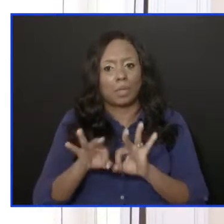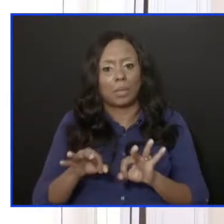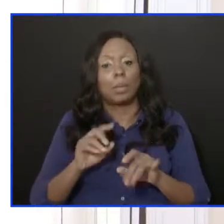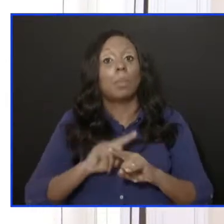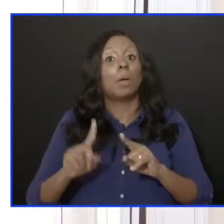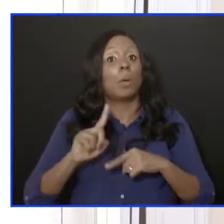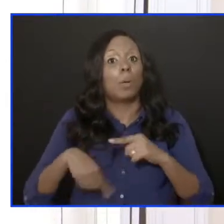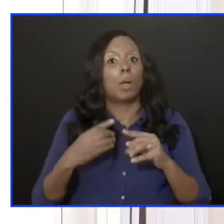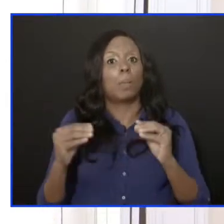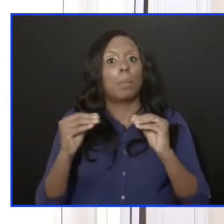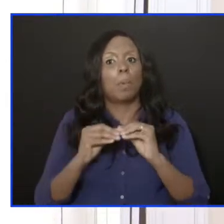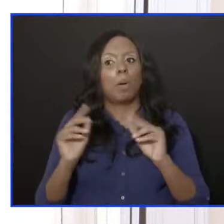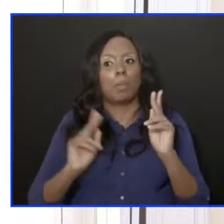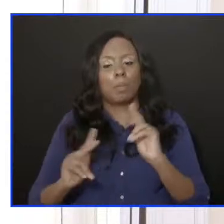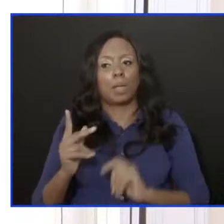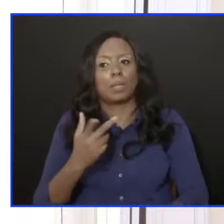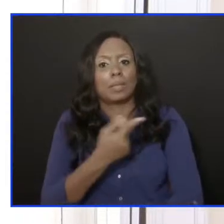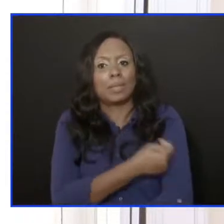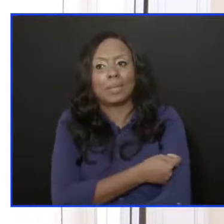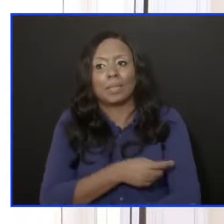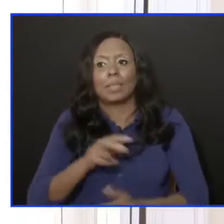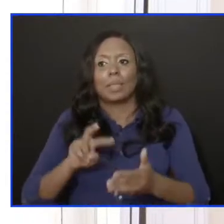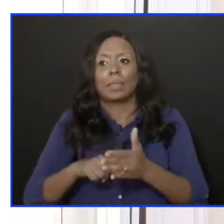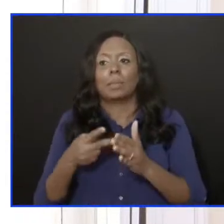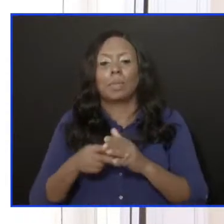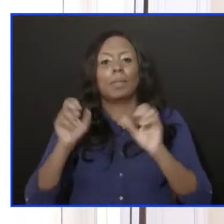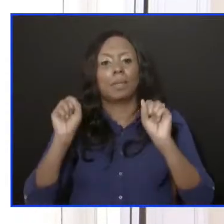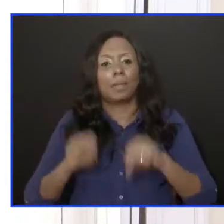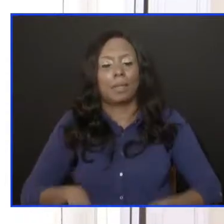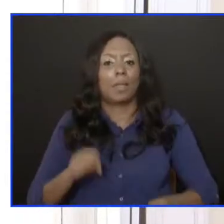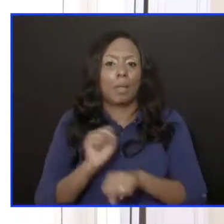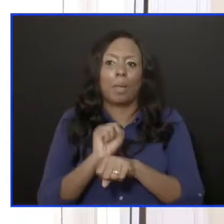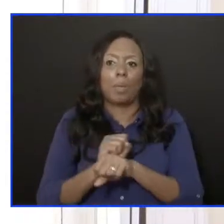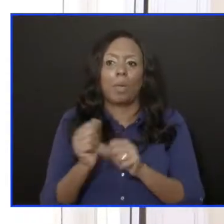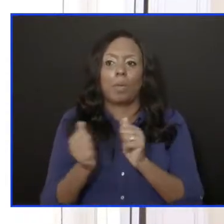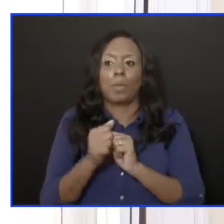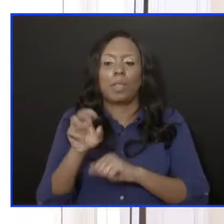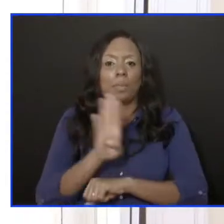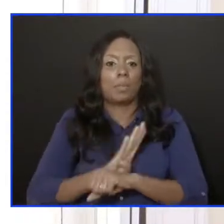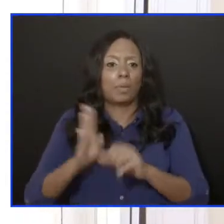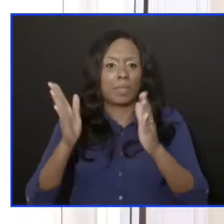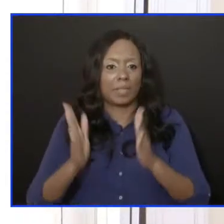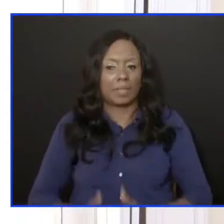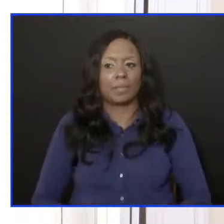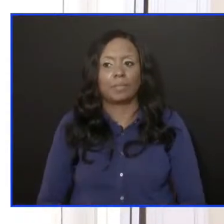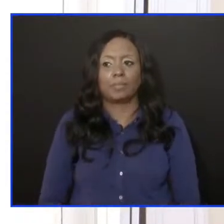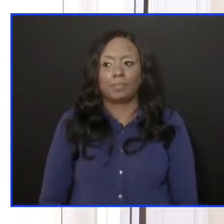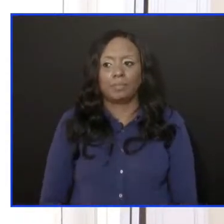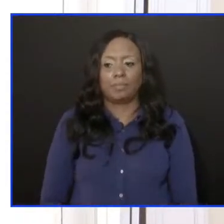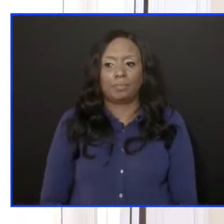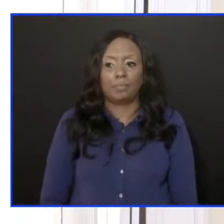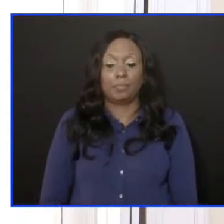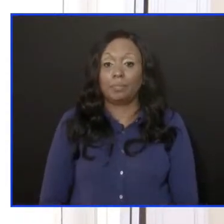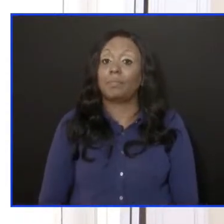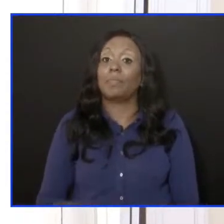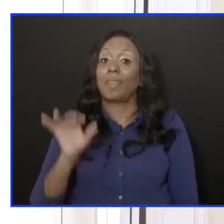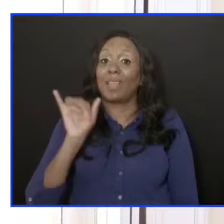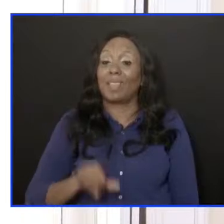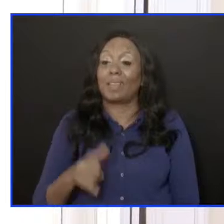of taking it, then we are going to be able to work with Bajans to get to the point where we want to do. That has now happened.